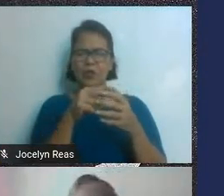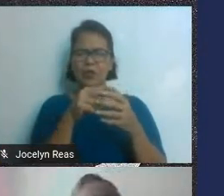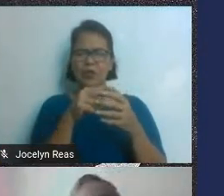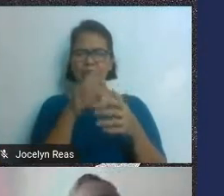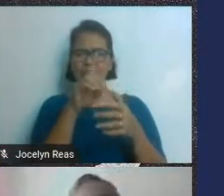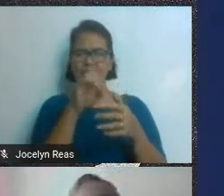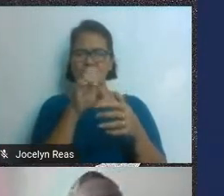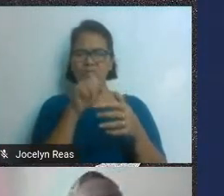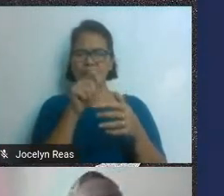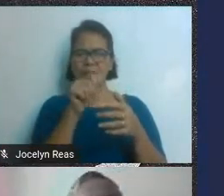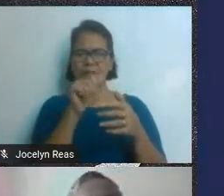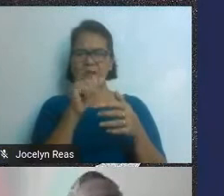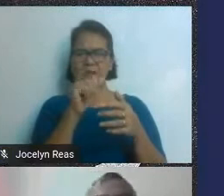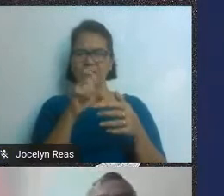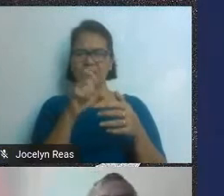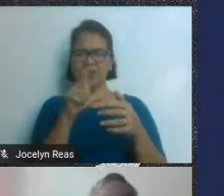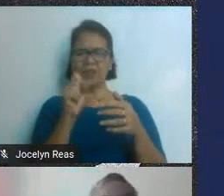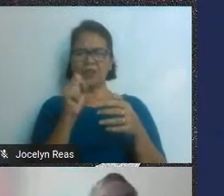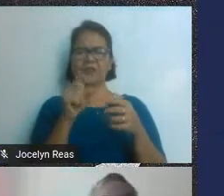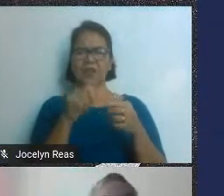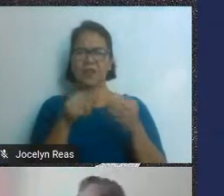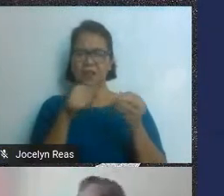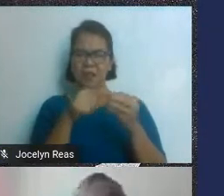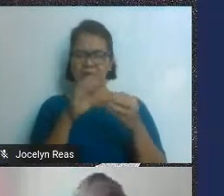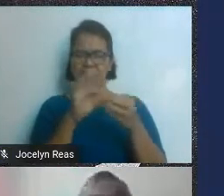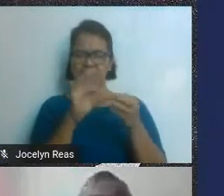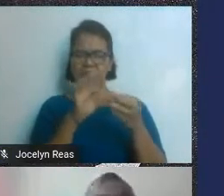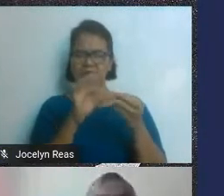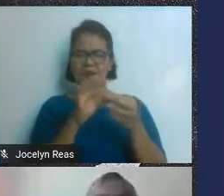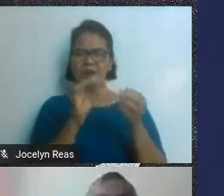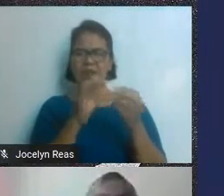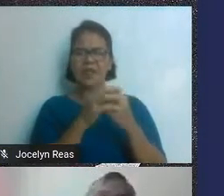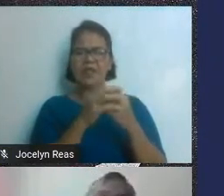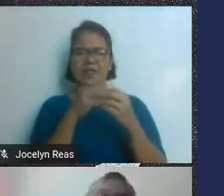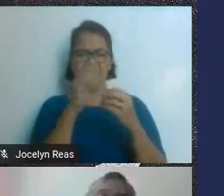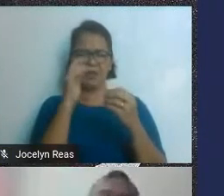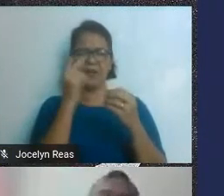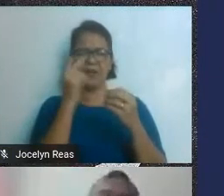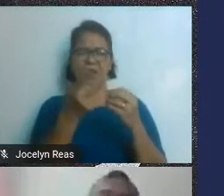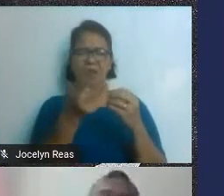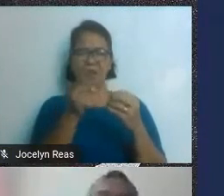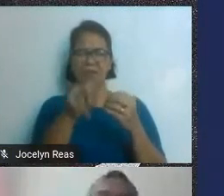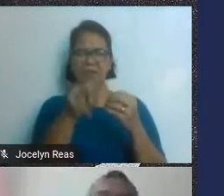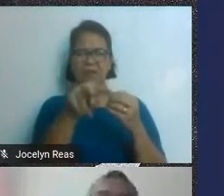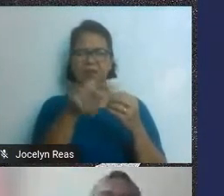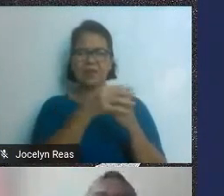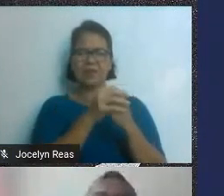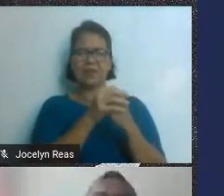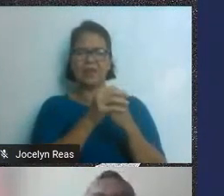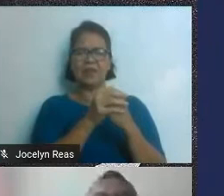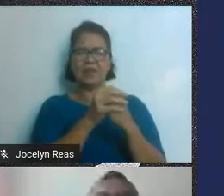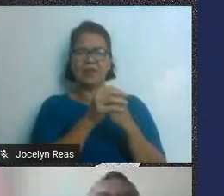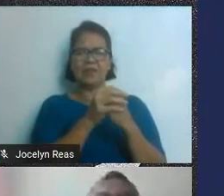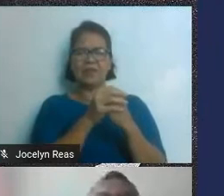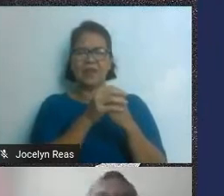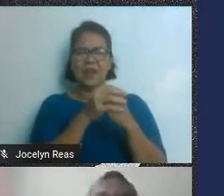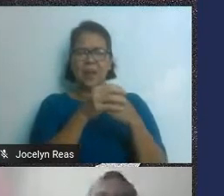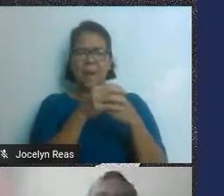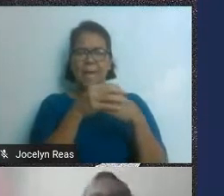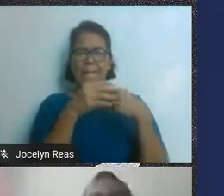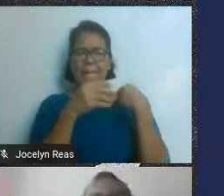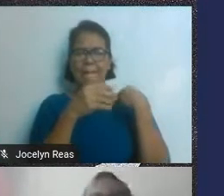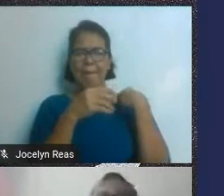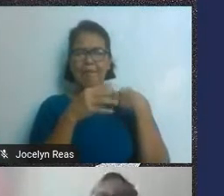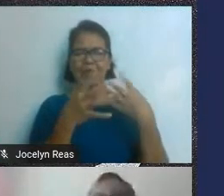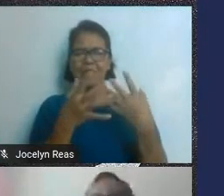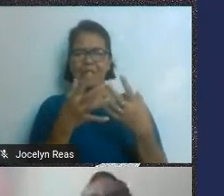the story point listen to, note significant details in a literary text. Sininisan na lang natin, when we merged, we just said,